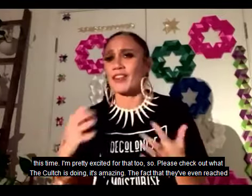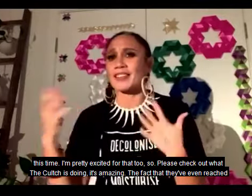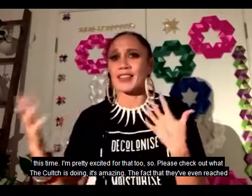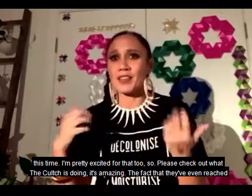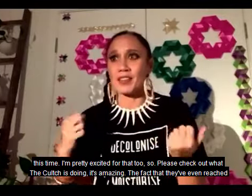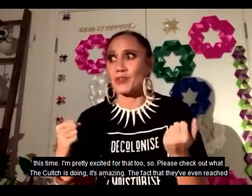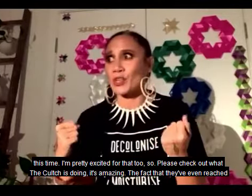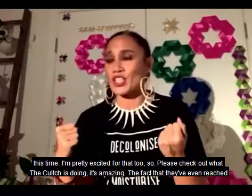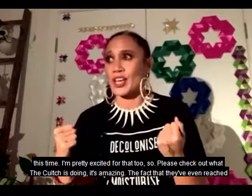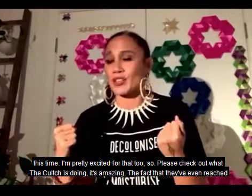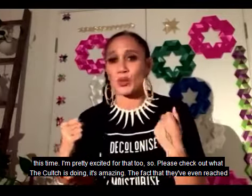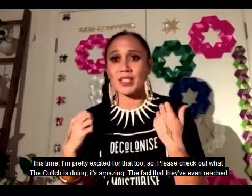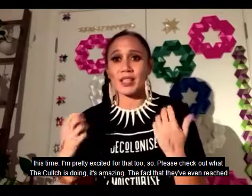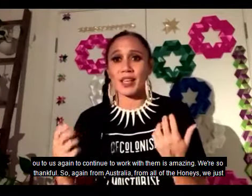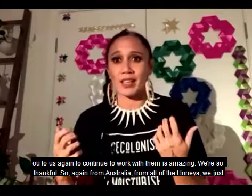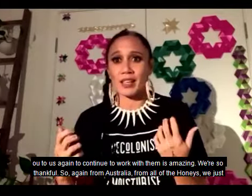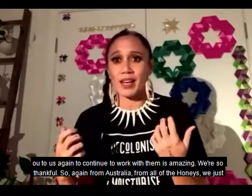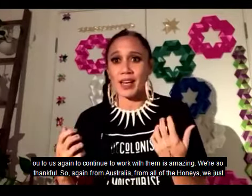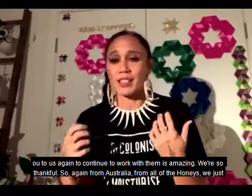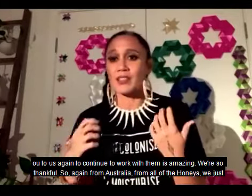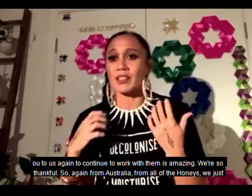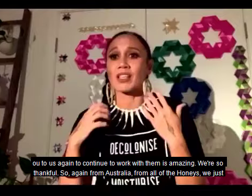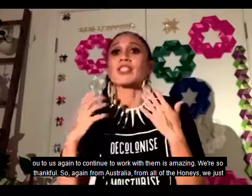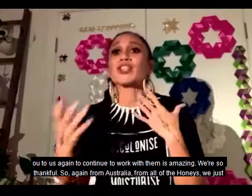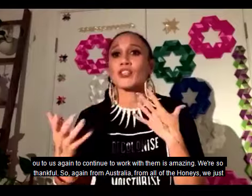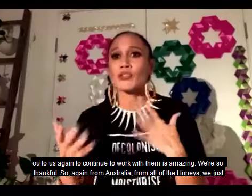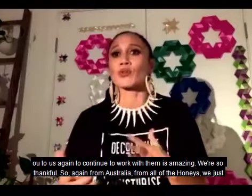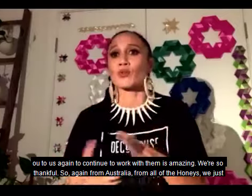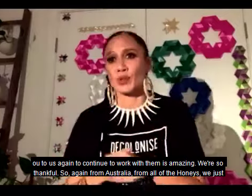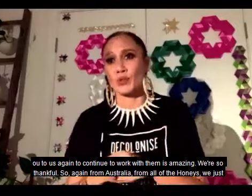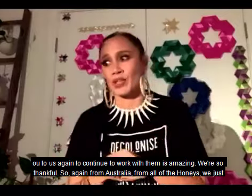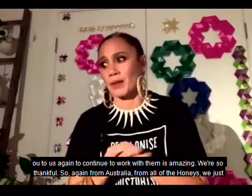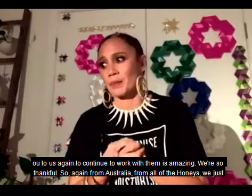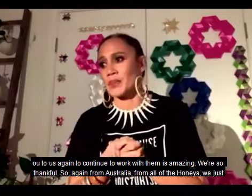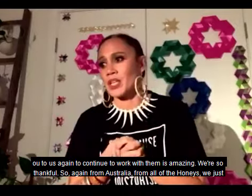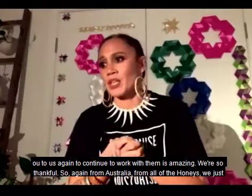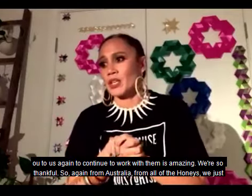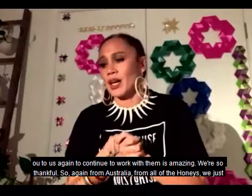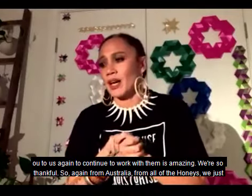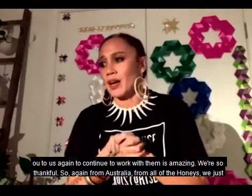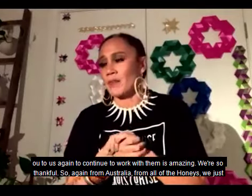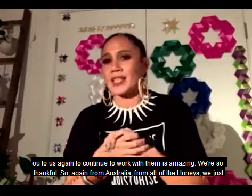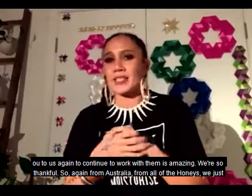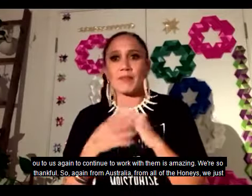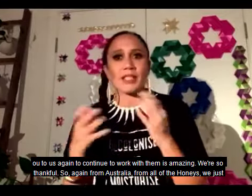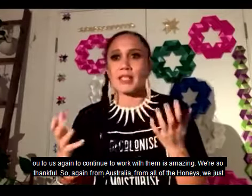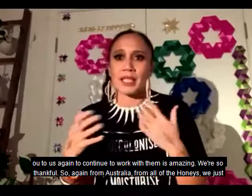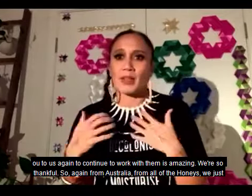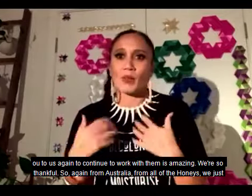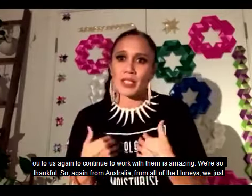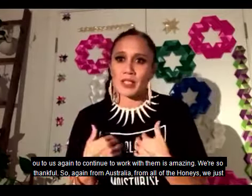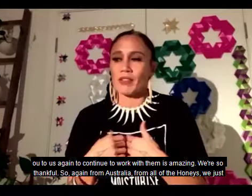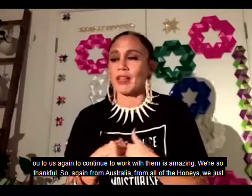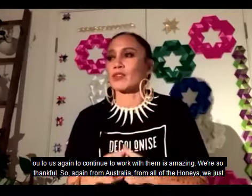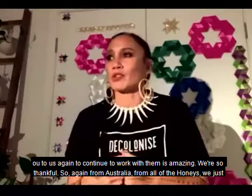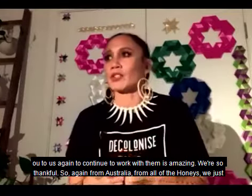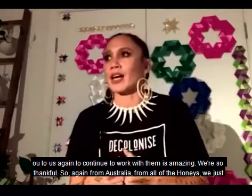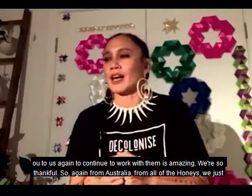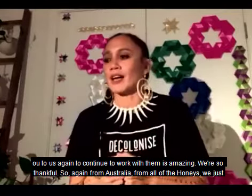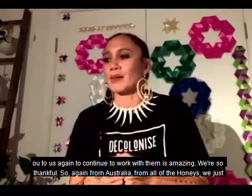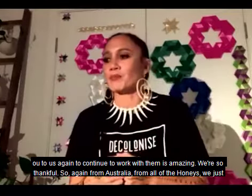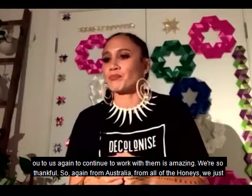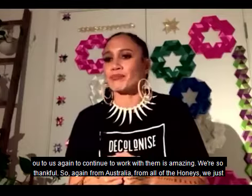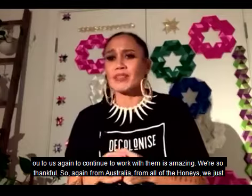amazing. The fact that they've even reached out to us again to continue to work with them is amazing. We're so